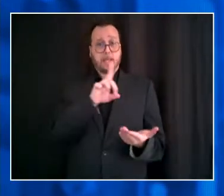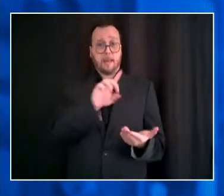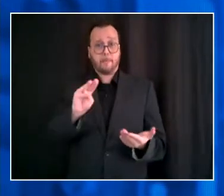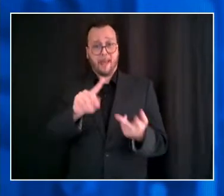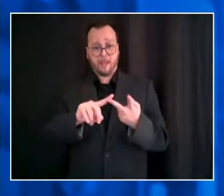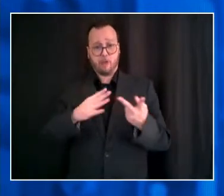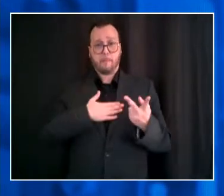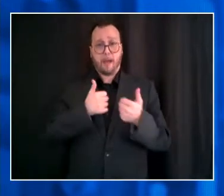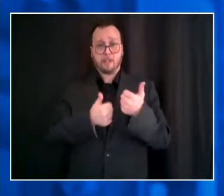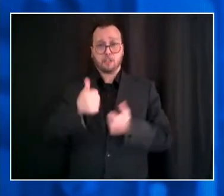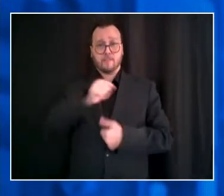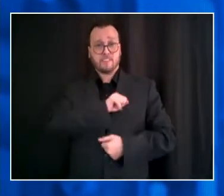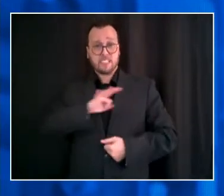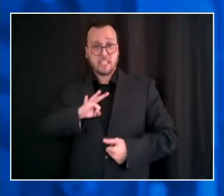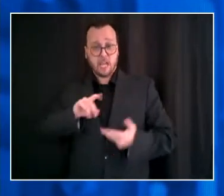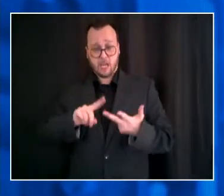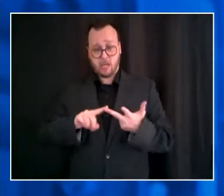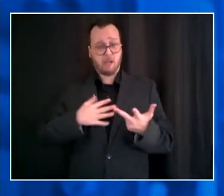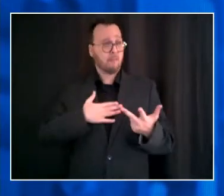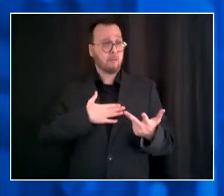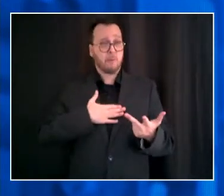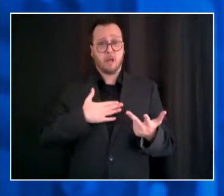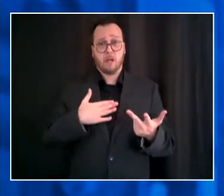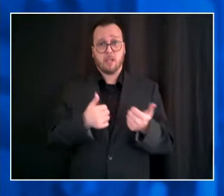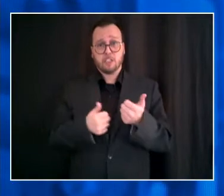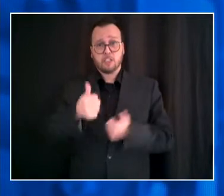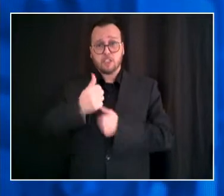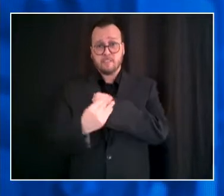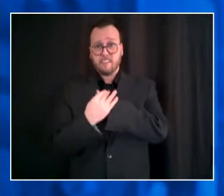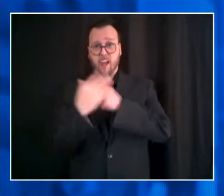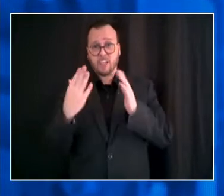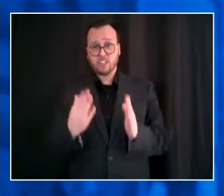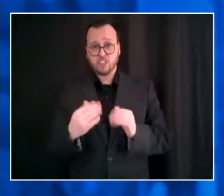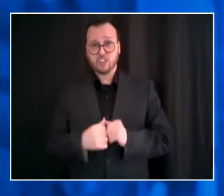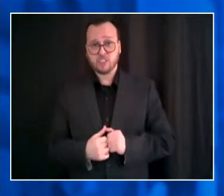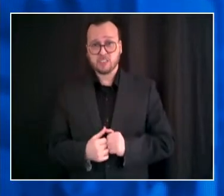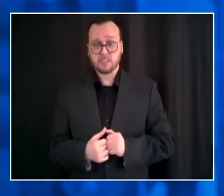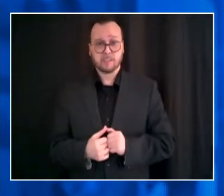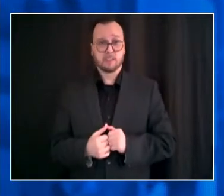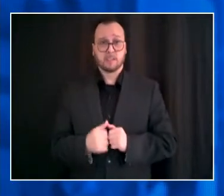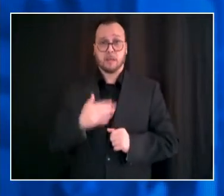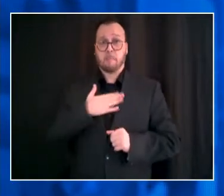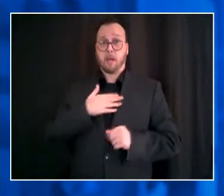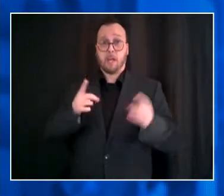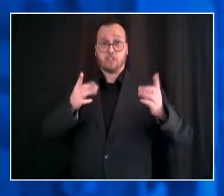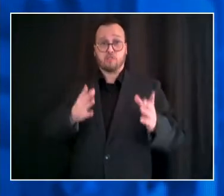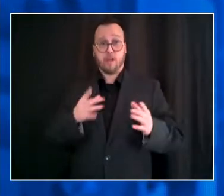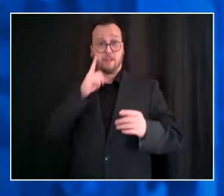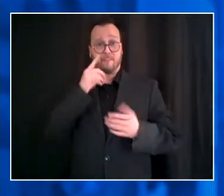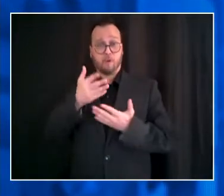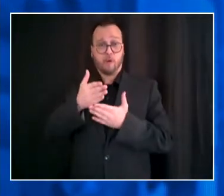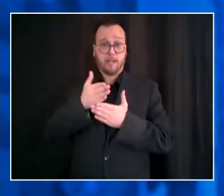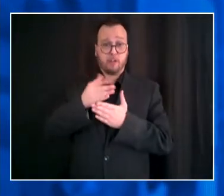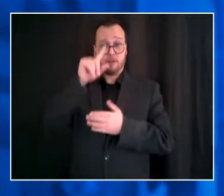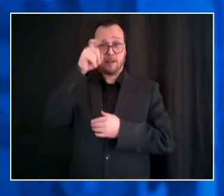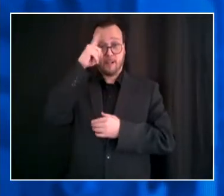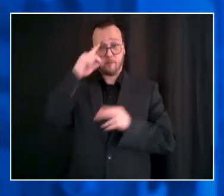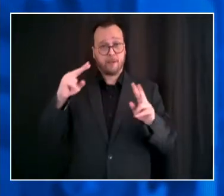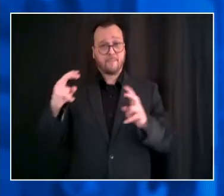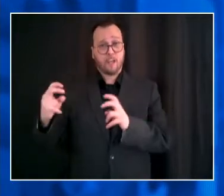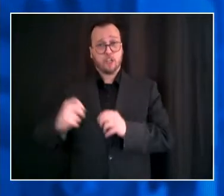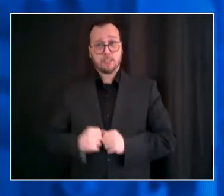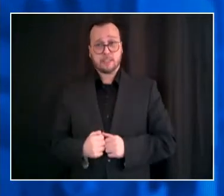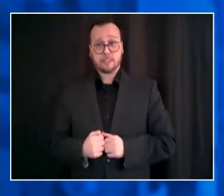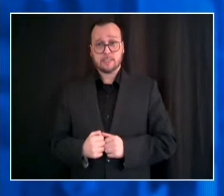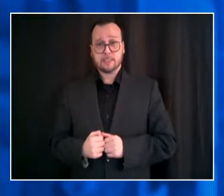of staff, my chief advisors, my director of intergovernmental affairs.